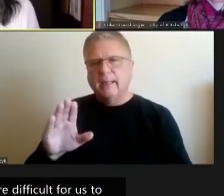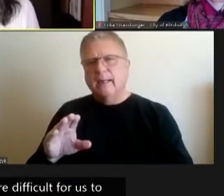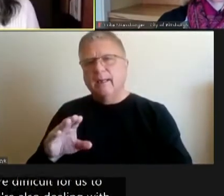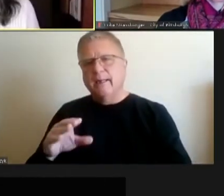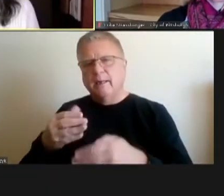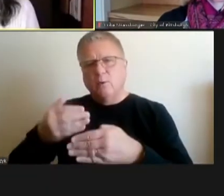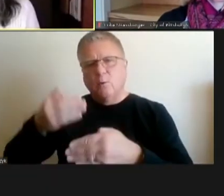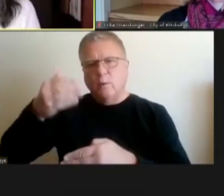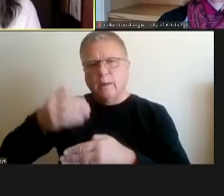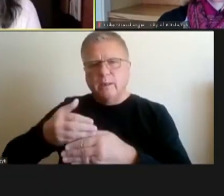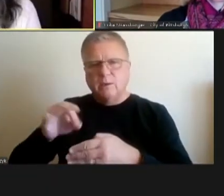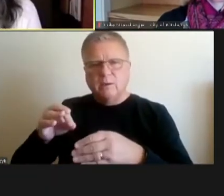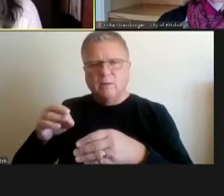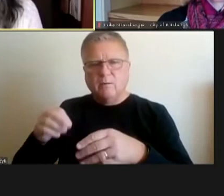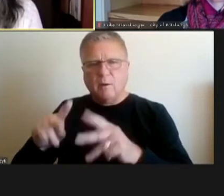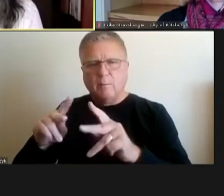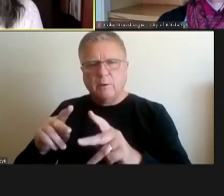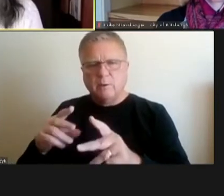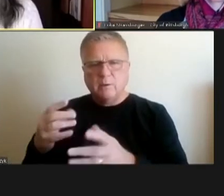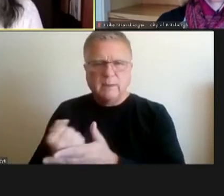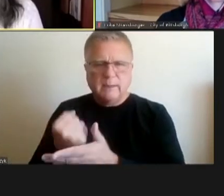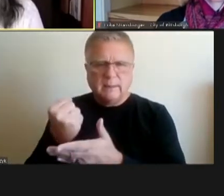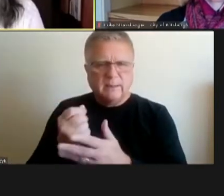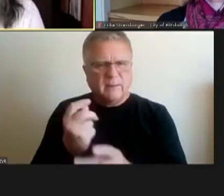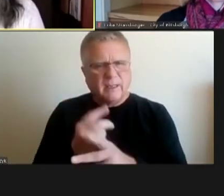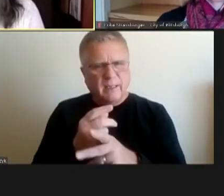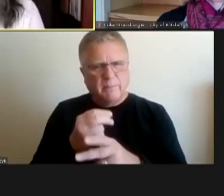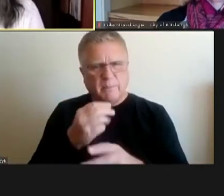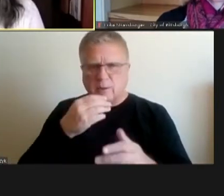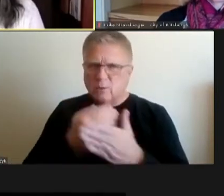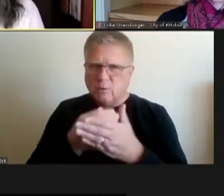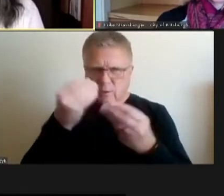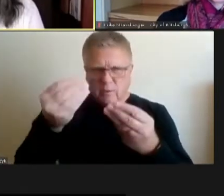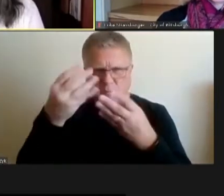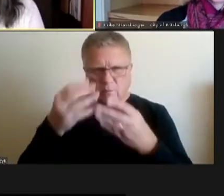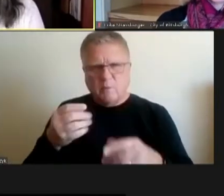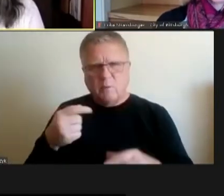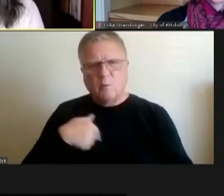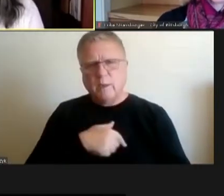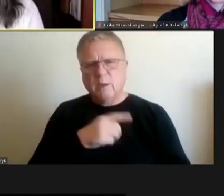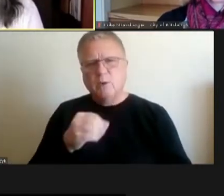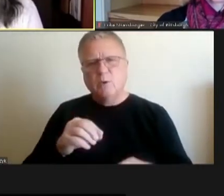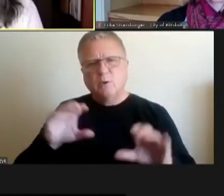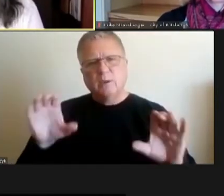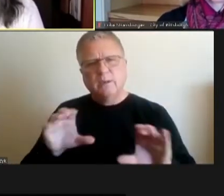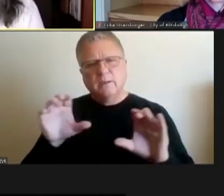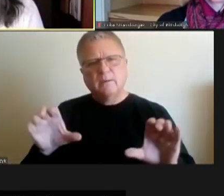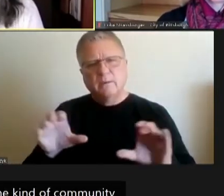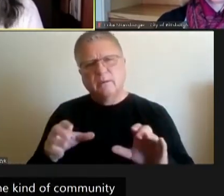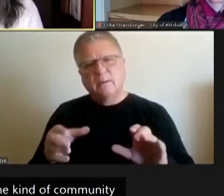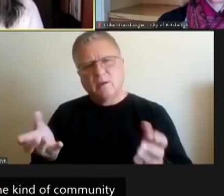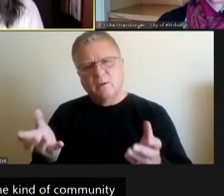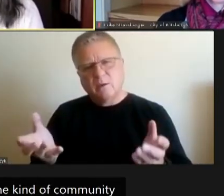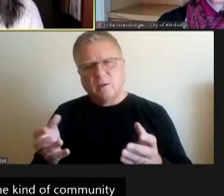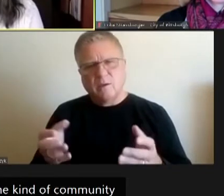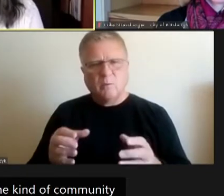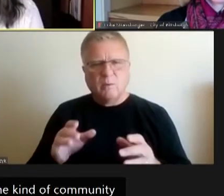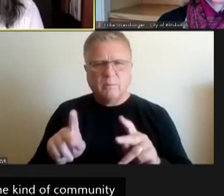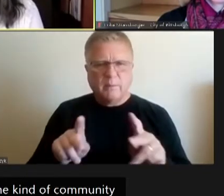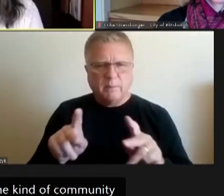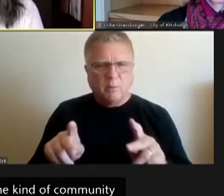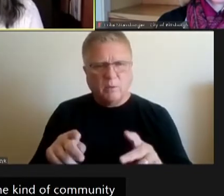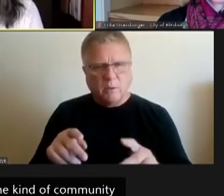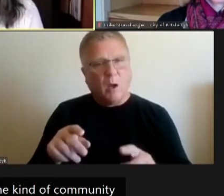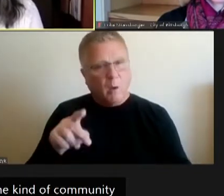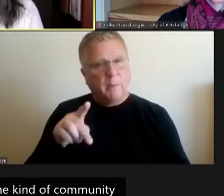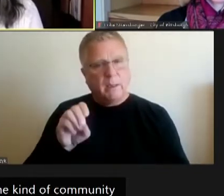us well informed so that we can do the kind of community conversations and engagement that I know PWSA went around the entire city during